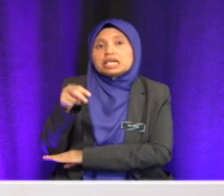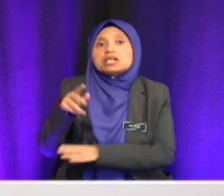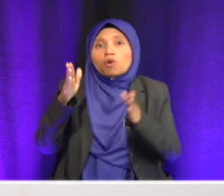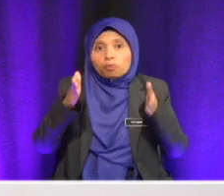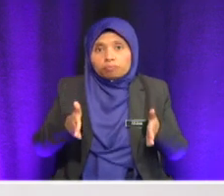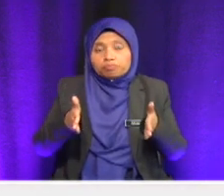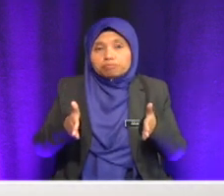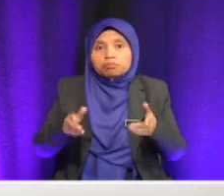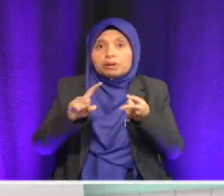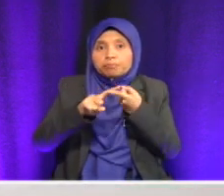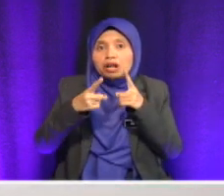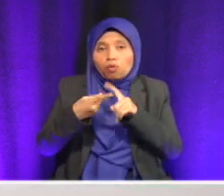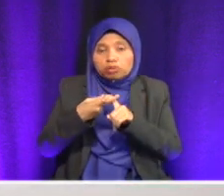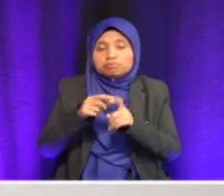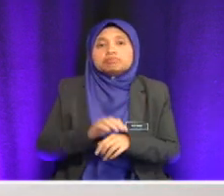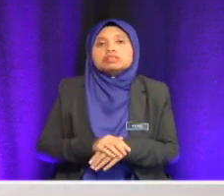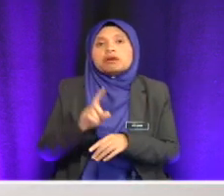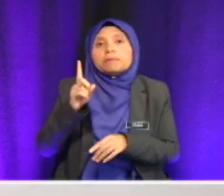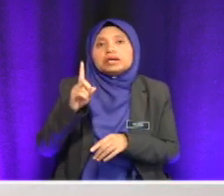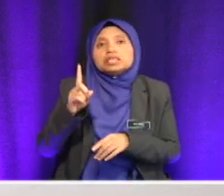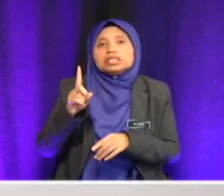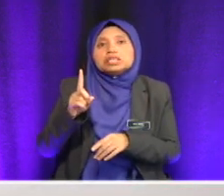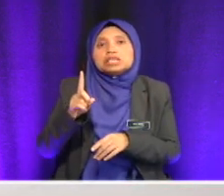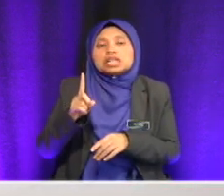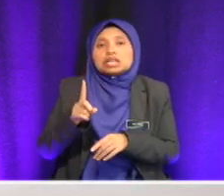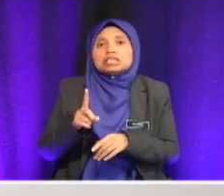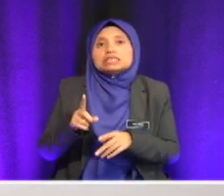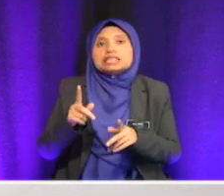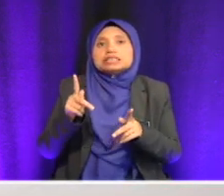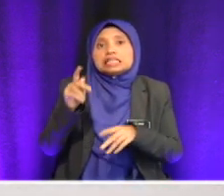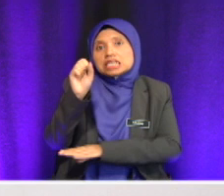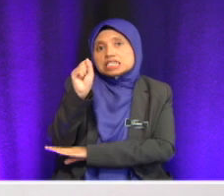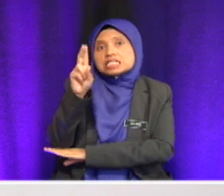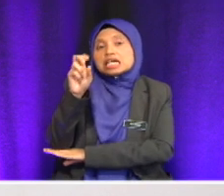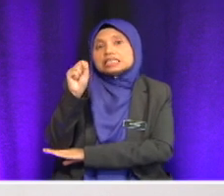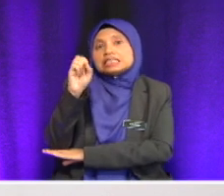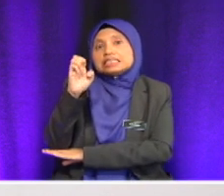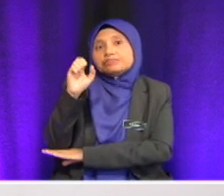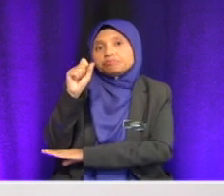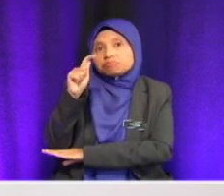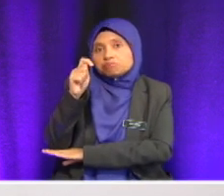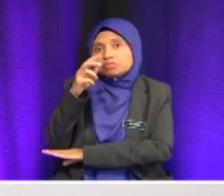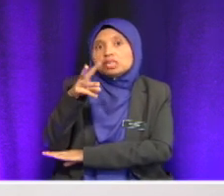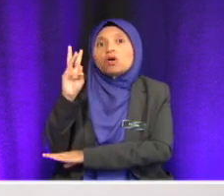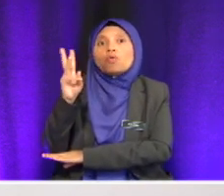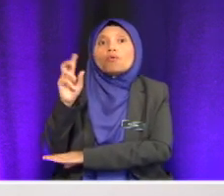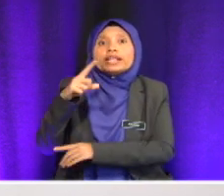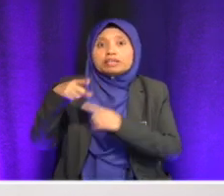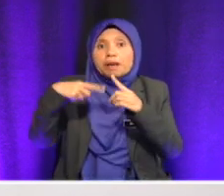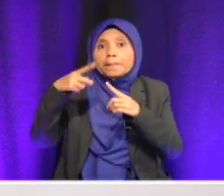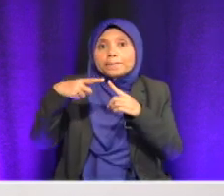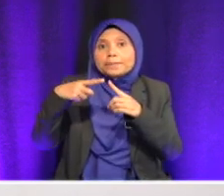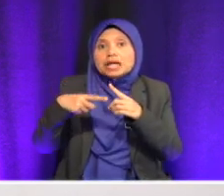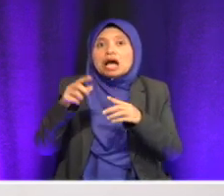the keyword from the question? Succeed when people can. Succeed where people Can. can't. Okay.